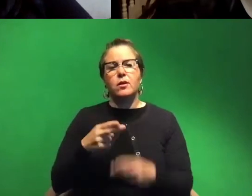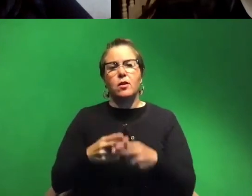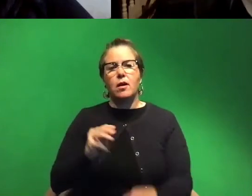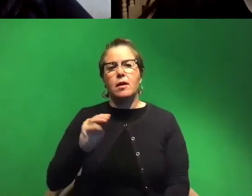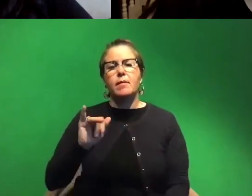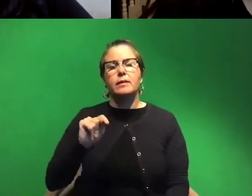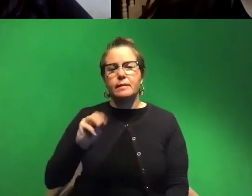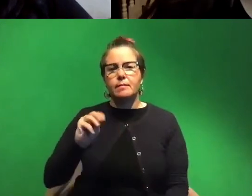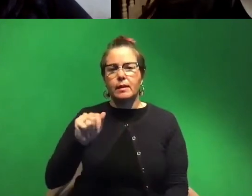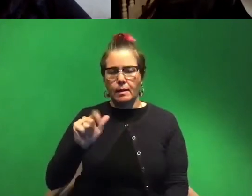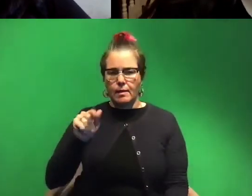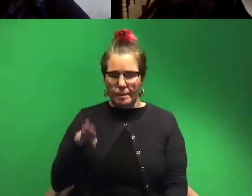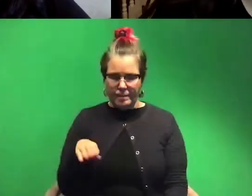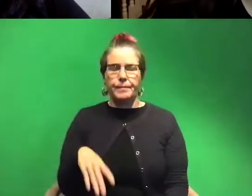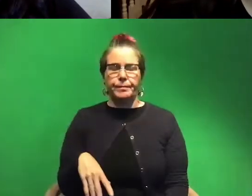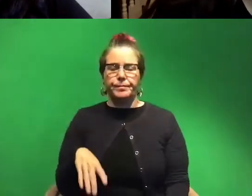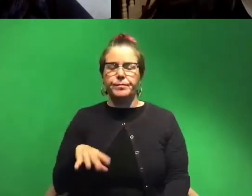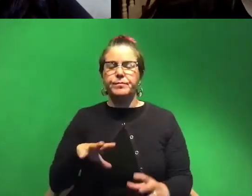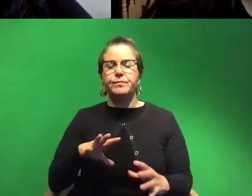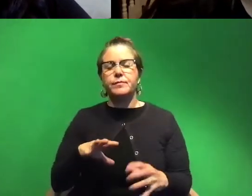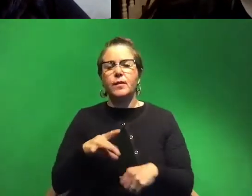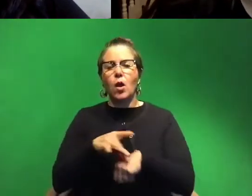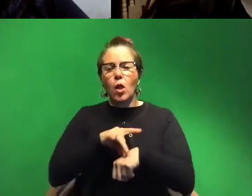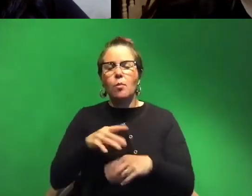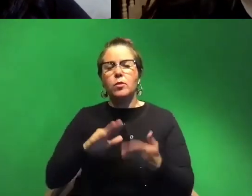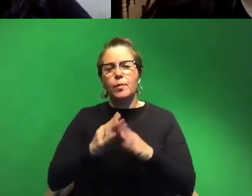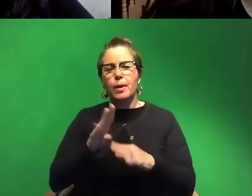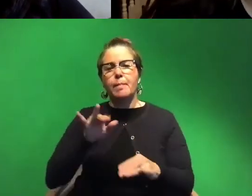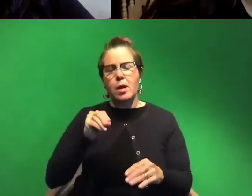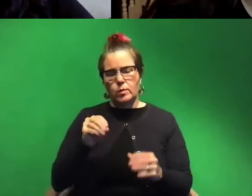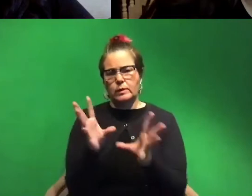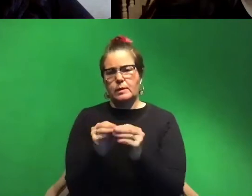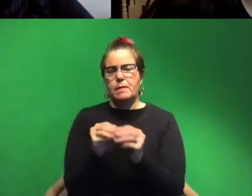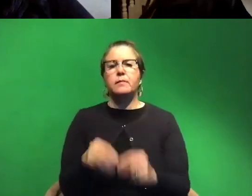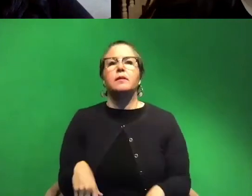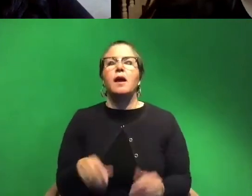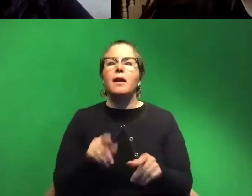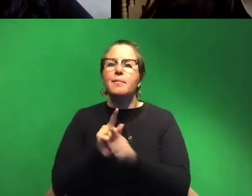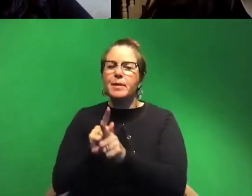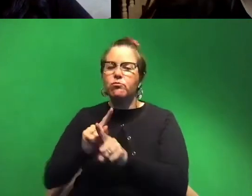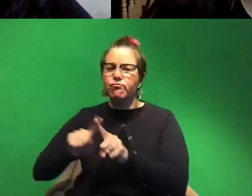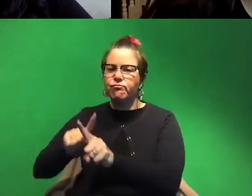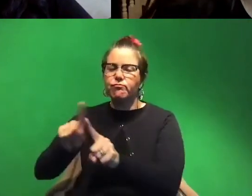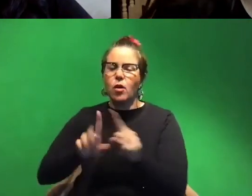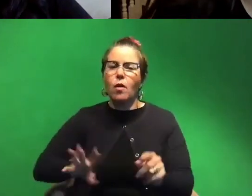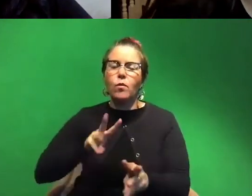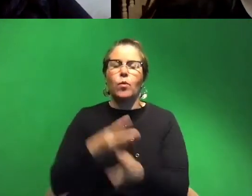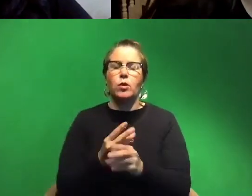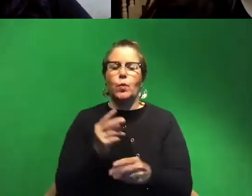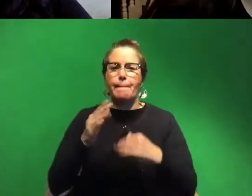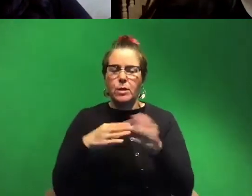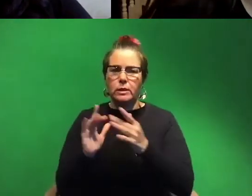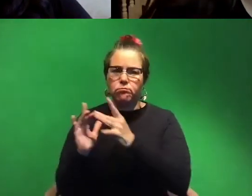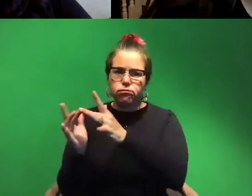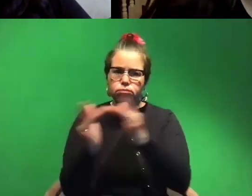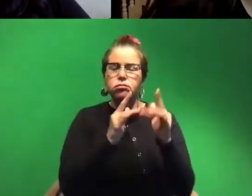Lab Global Community Bio Summit. And mentor community labs all over the world. So we're building a big global network, and it's not just